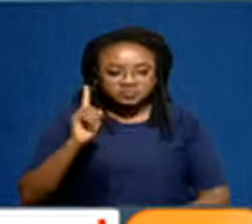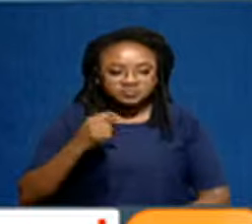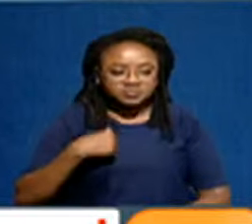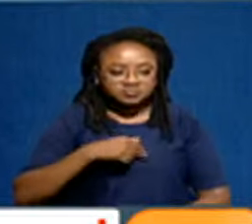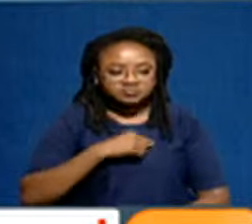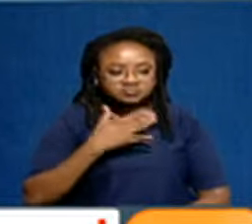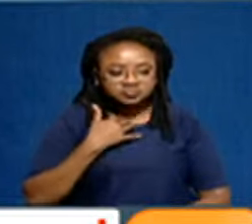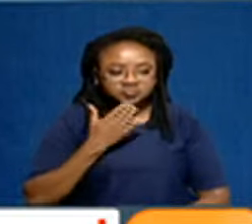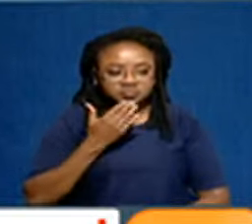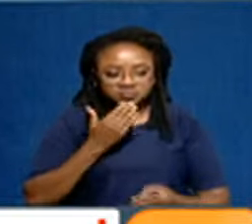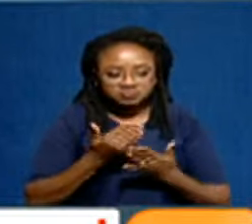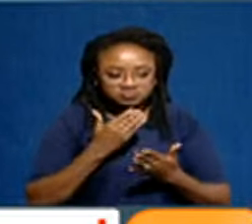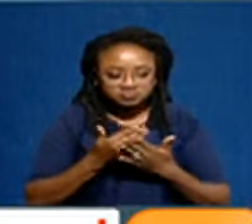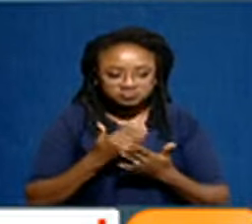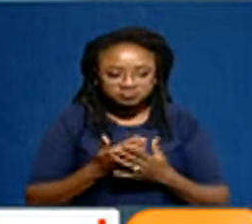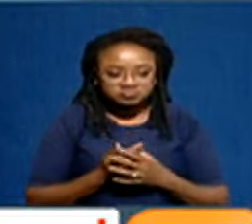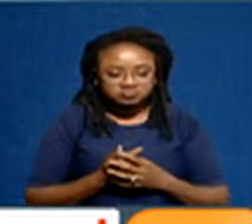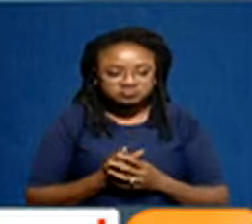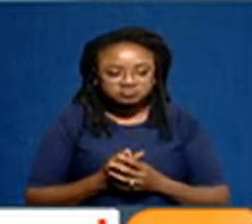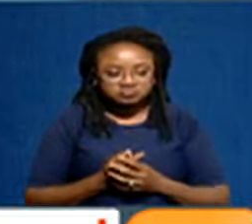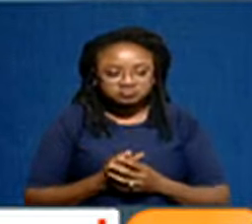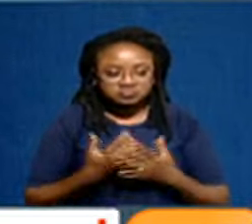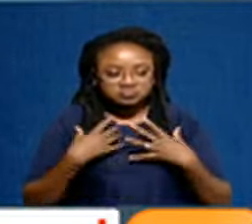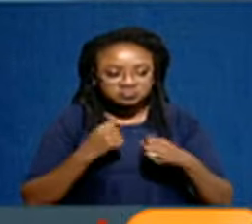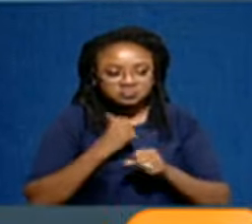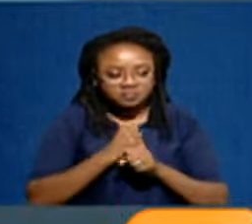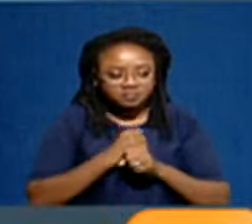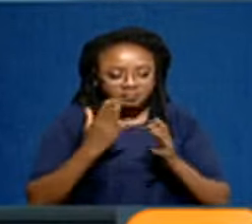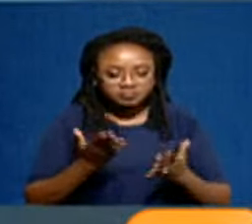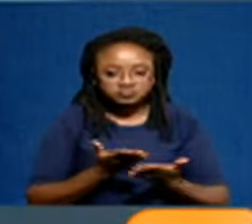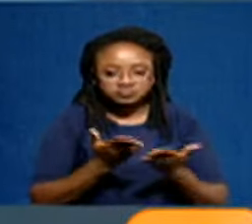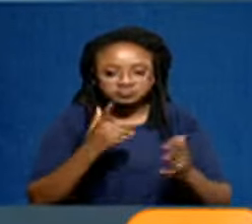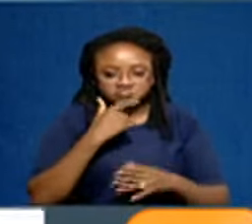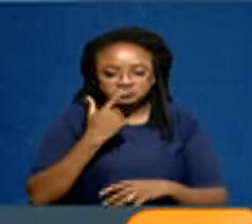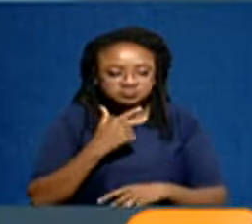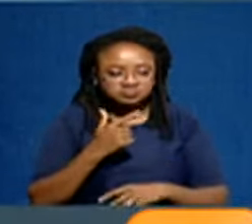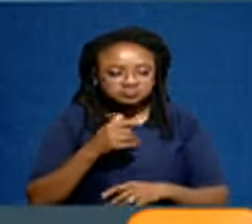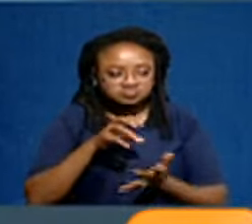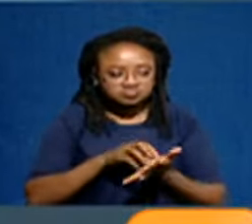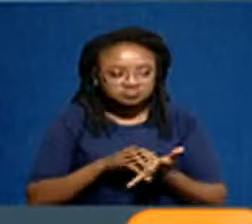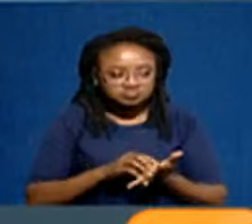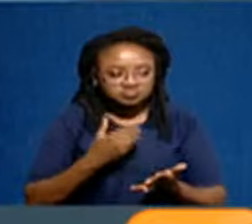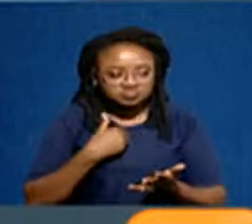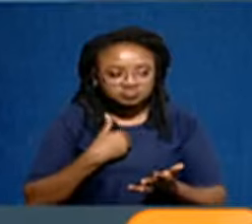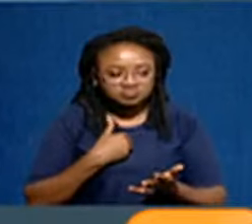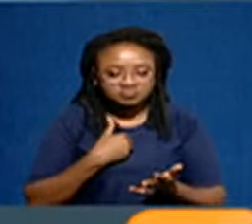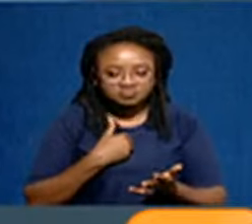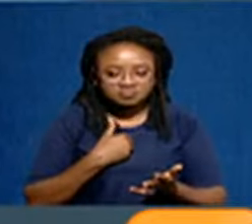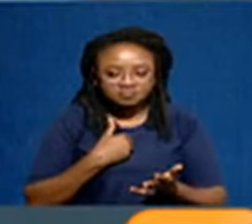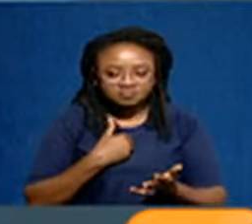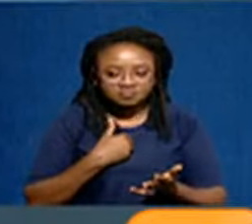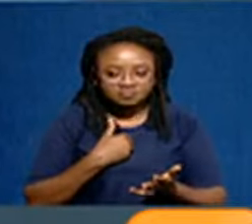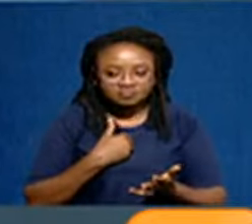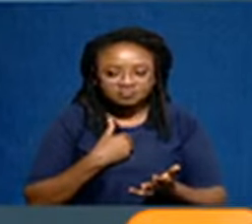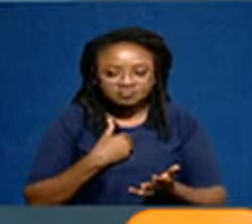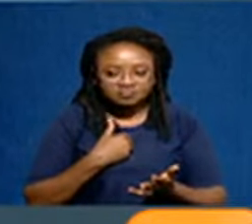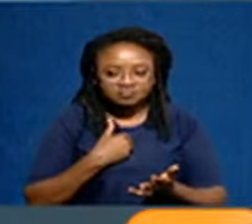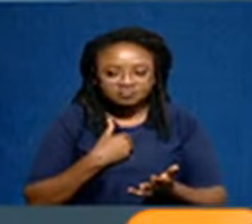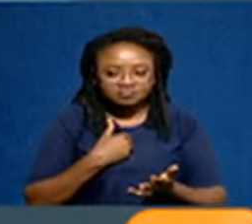medics of Tharaka Nithi County who arrested the situation where we had an accident yesterday in